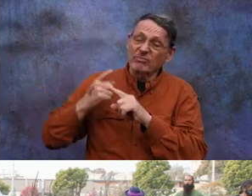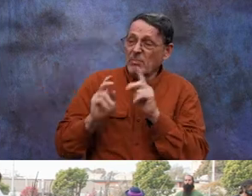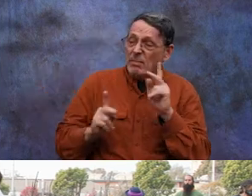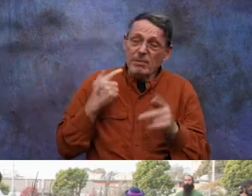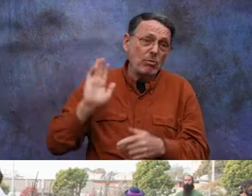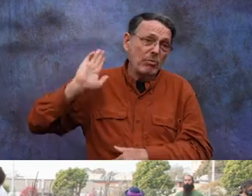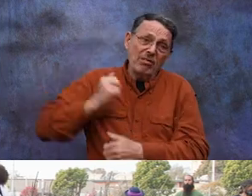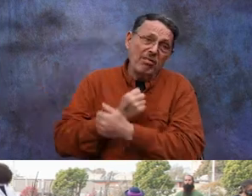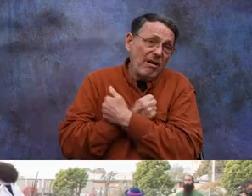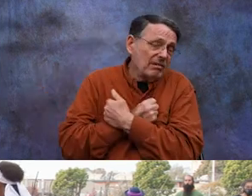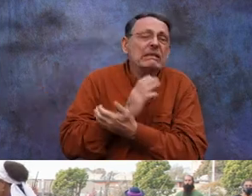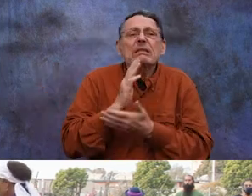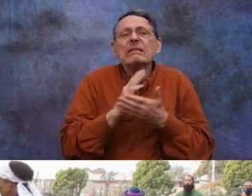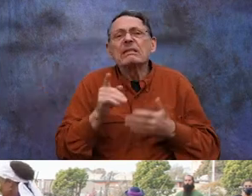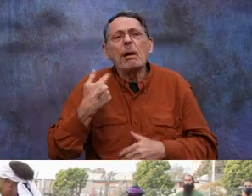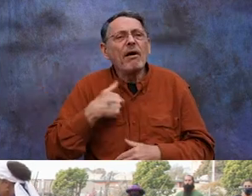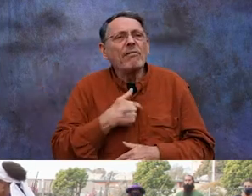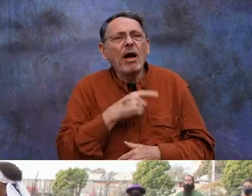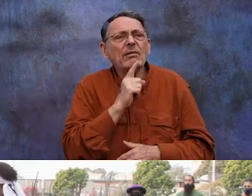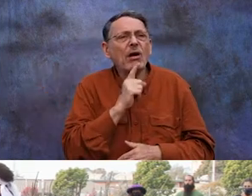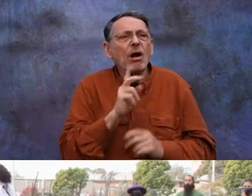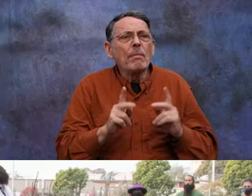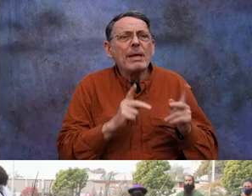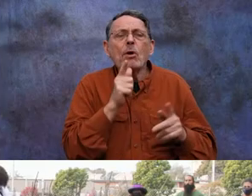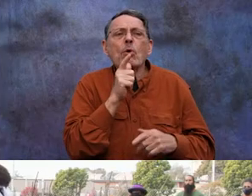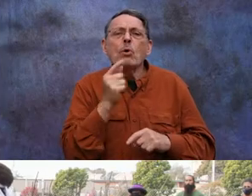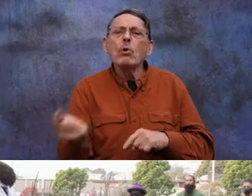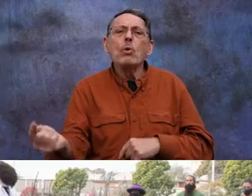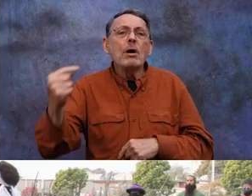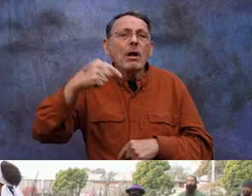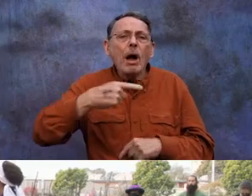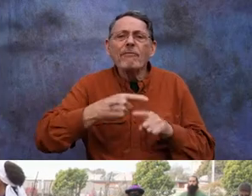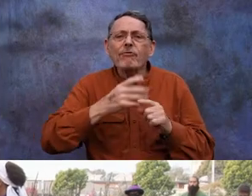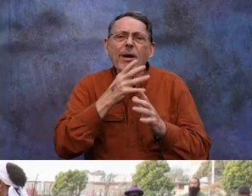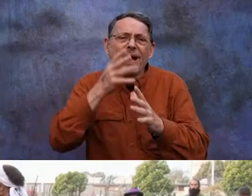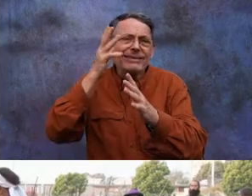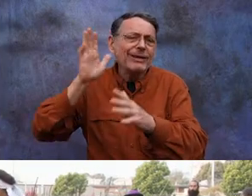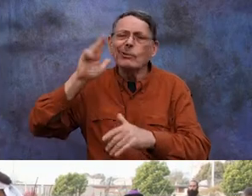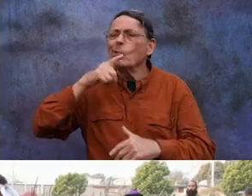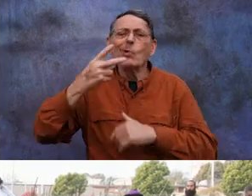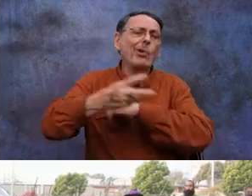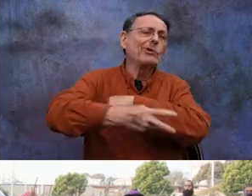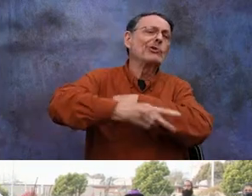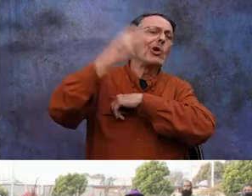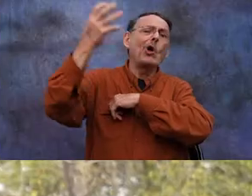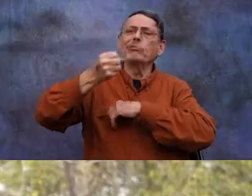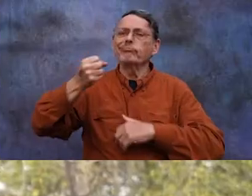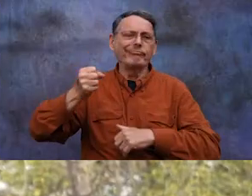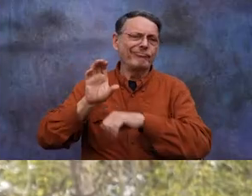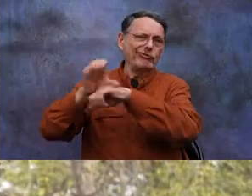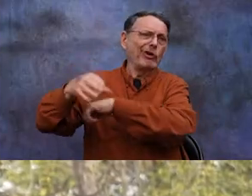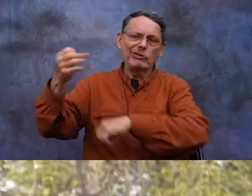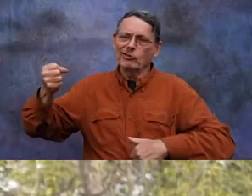ones. Some of us are people who come from ancestors who were stolen and brought here against their